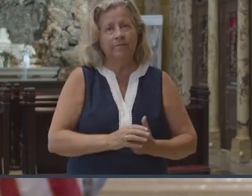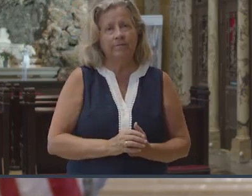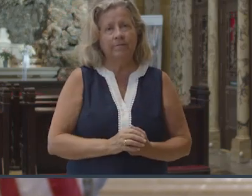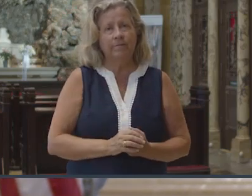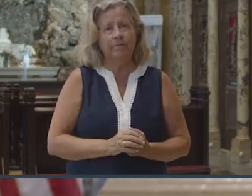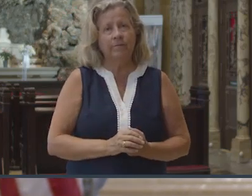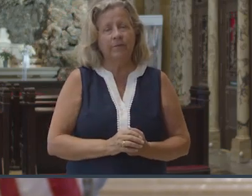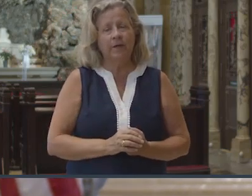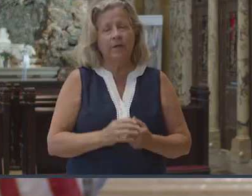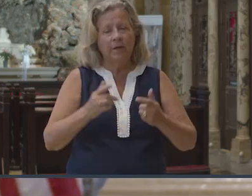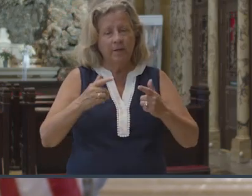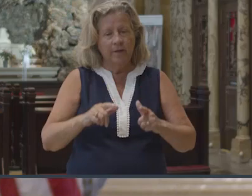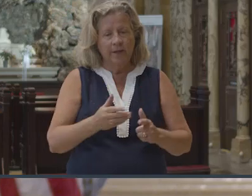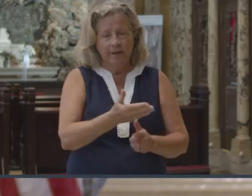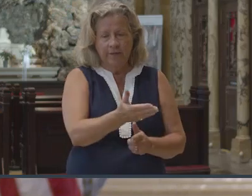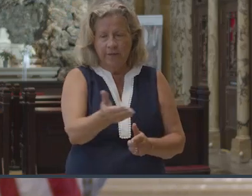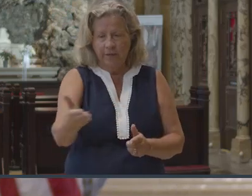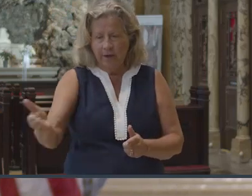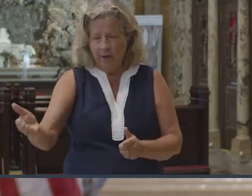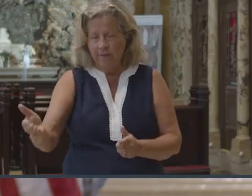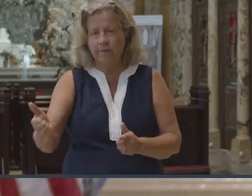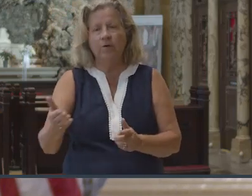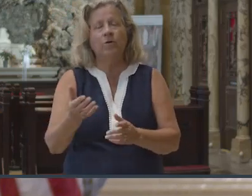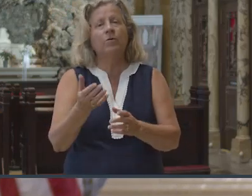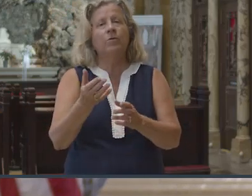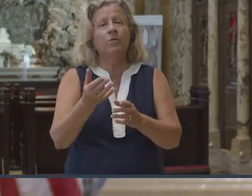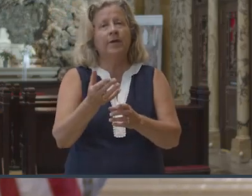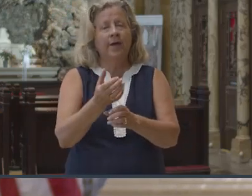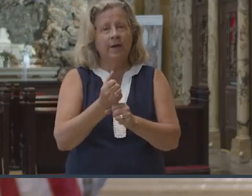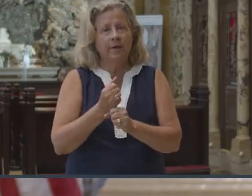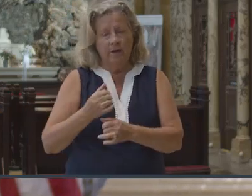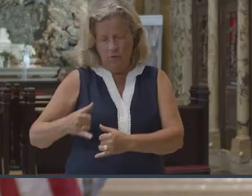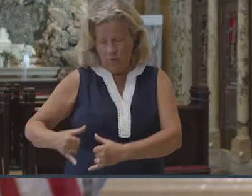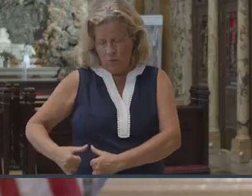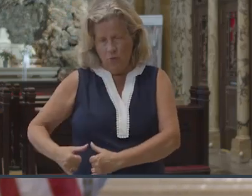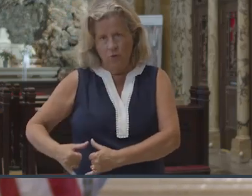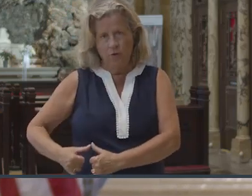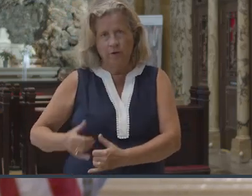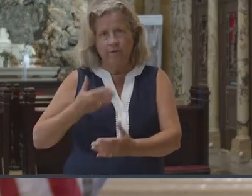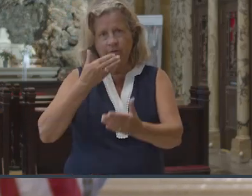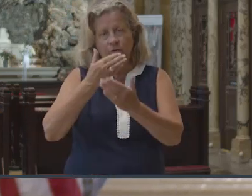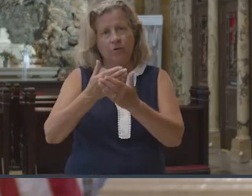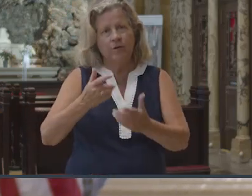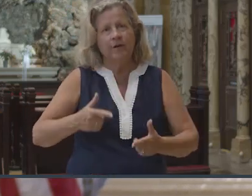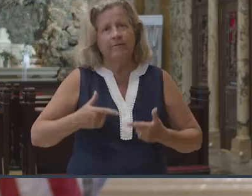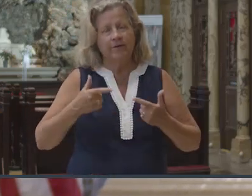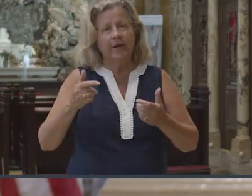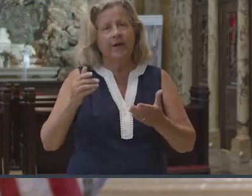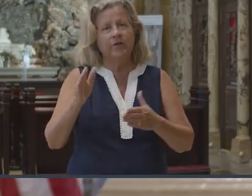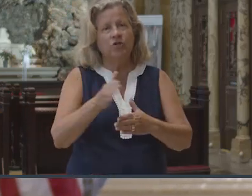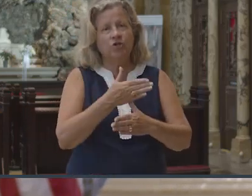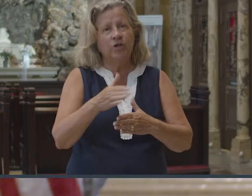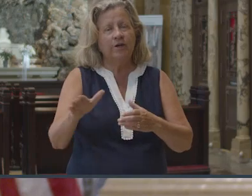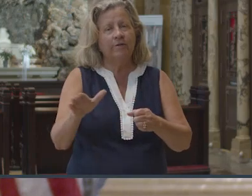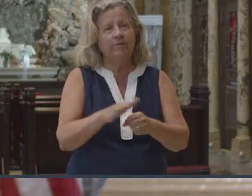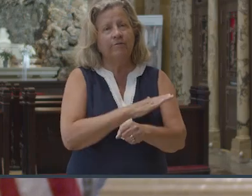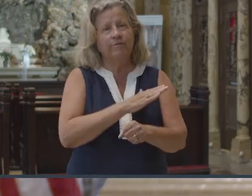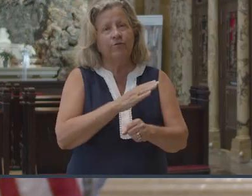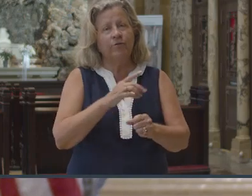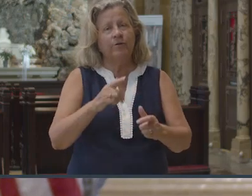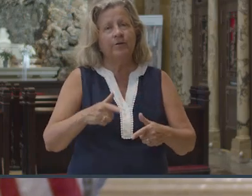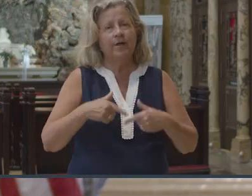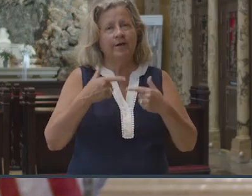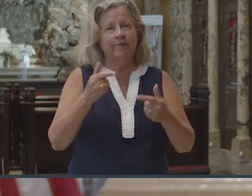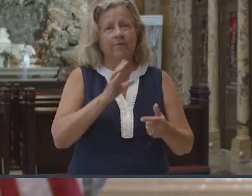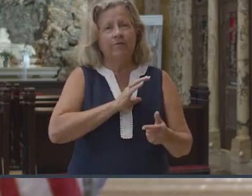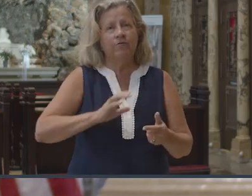may they receive the reward of a life well spent and come to share in the fullness of Christ's glory. Let us pray